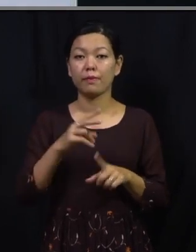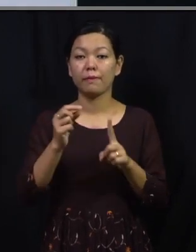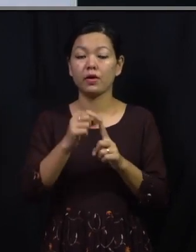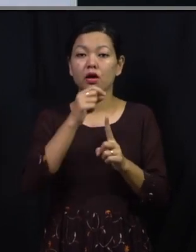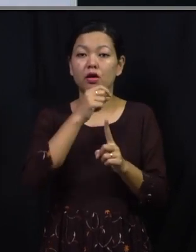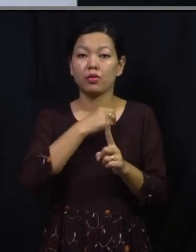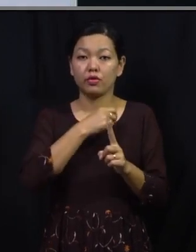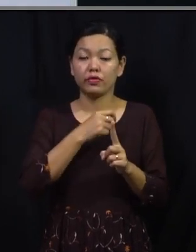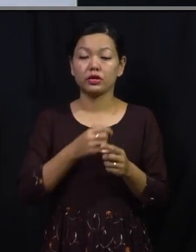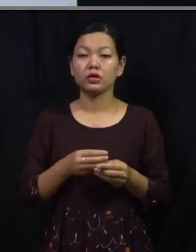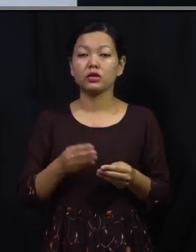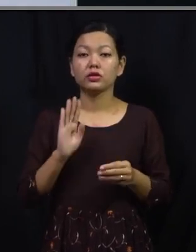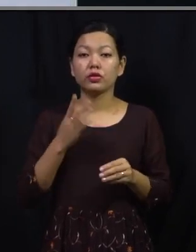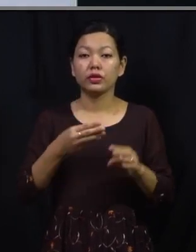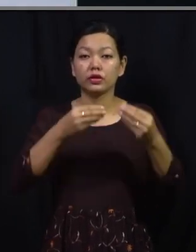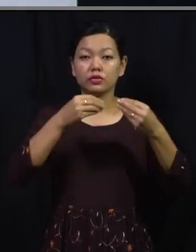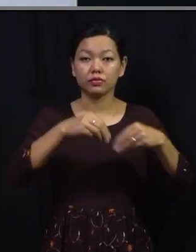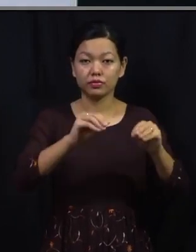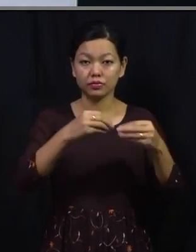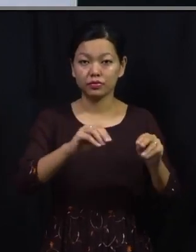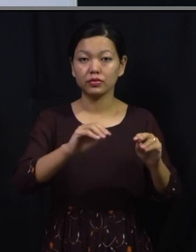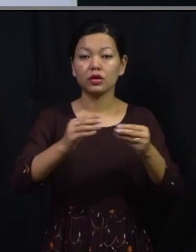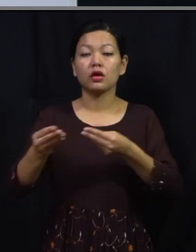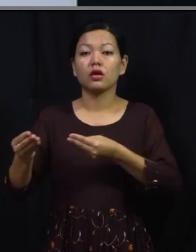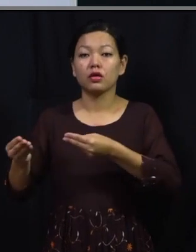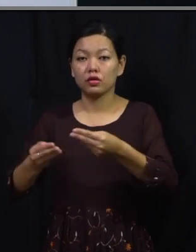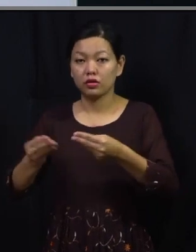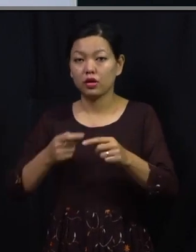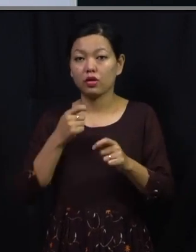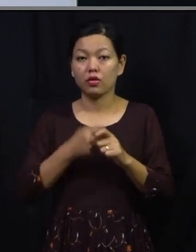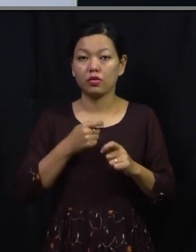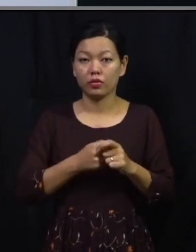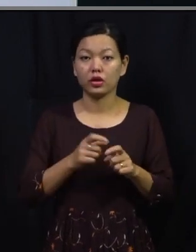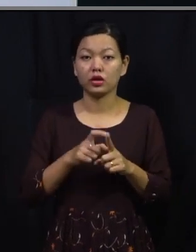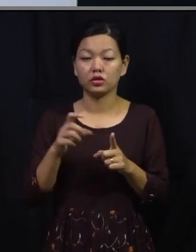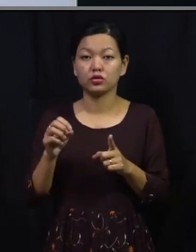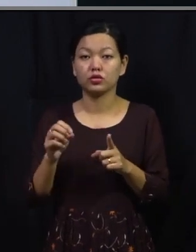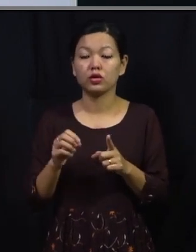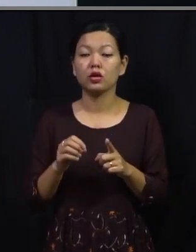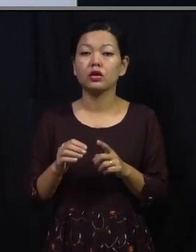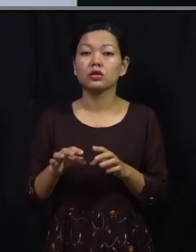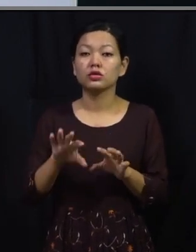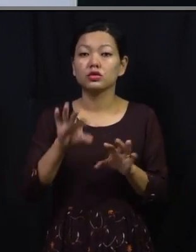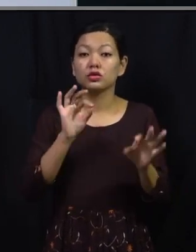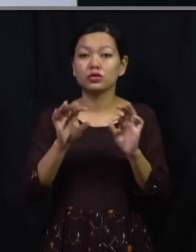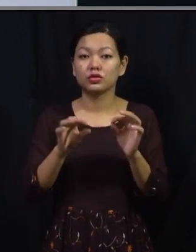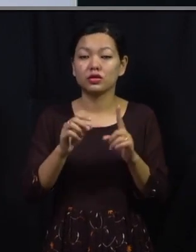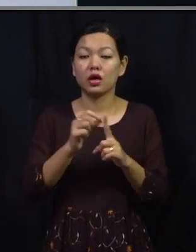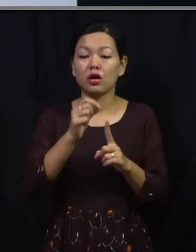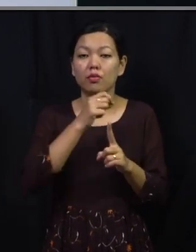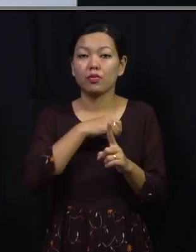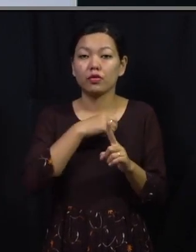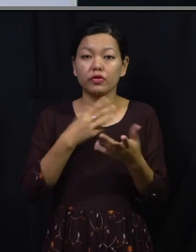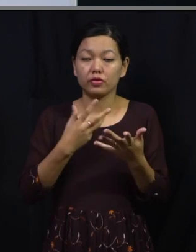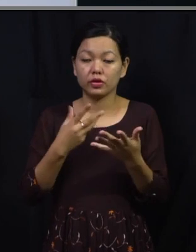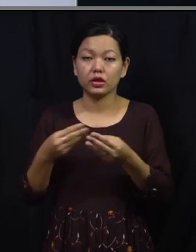financial position of our company. That is, we summarize those transactions related to journal and then ledger